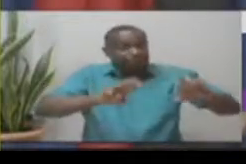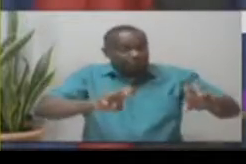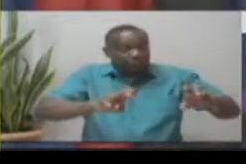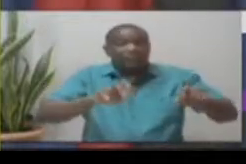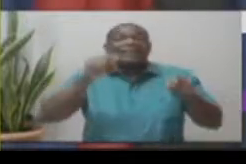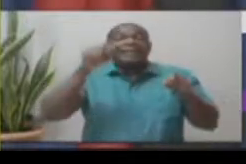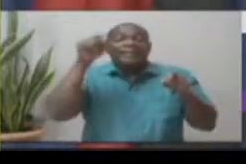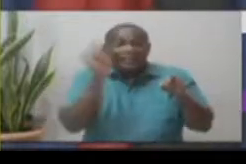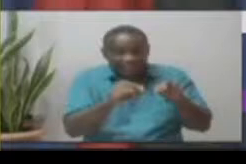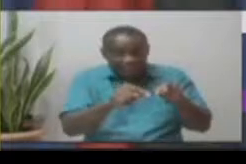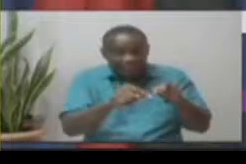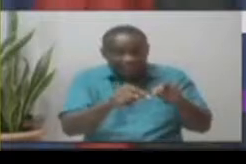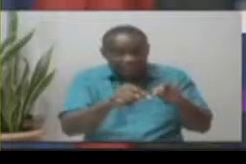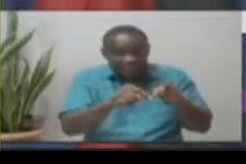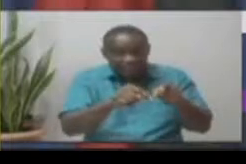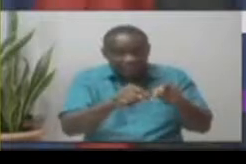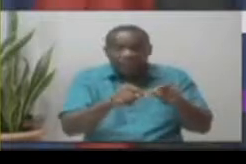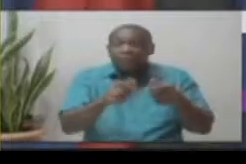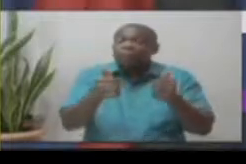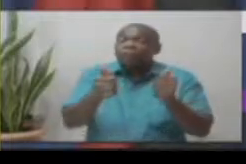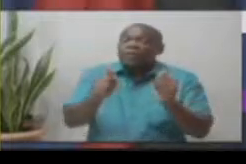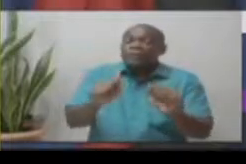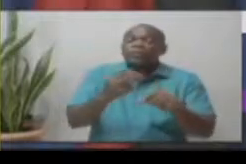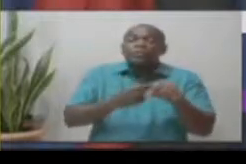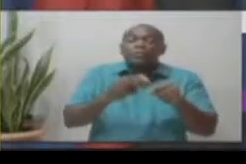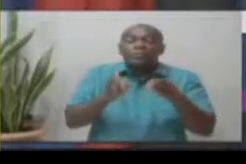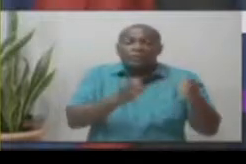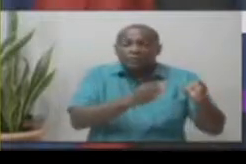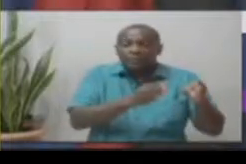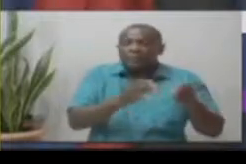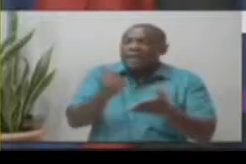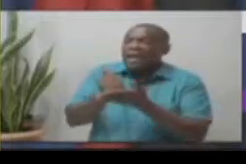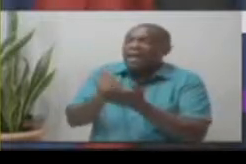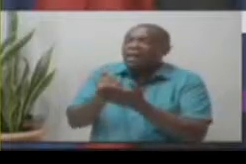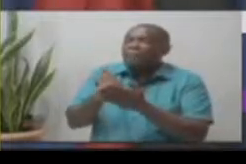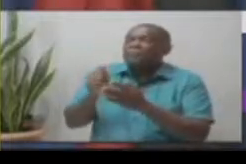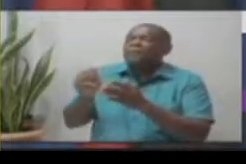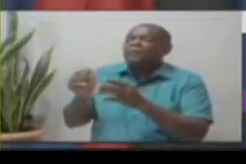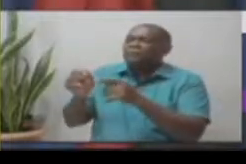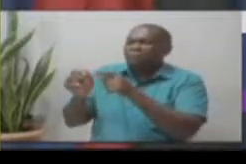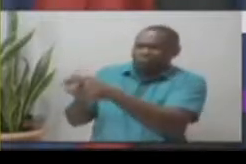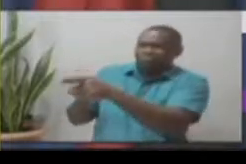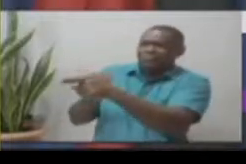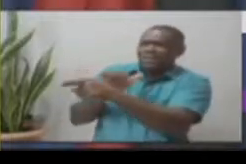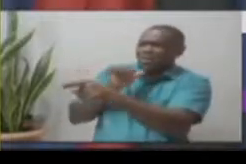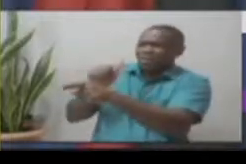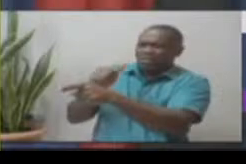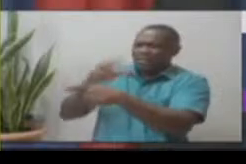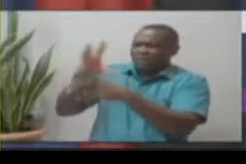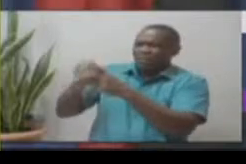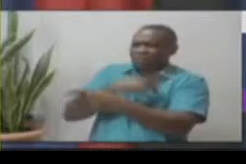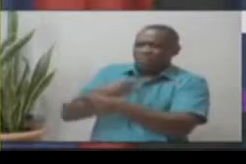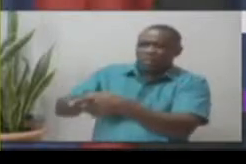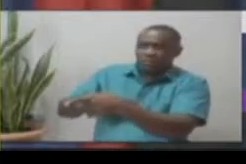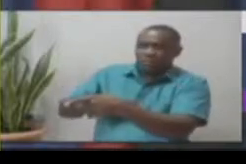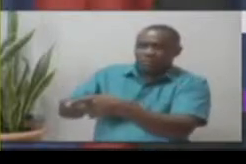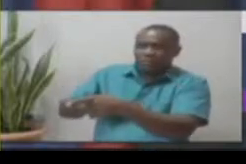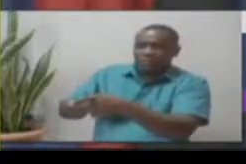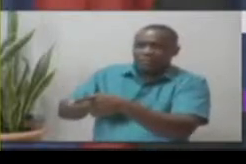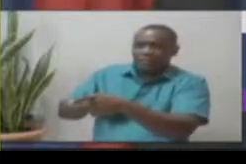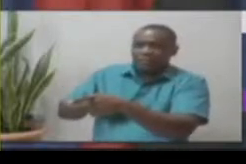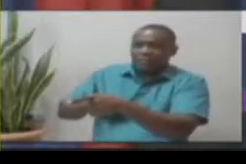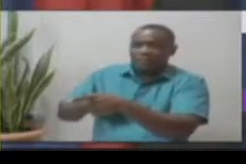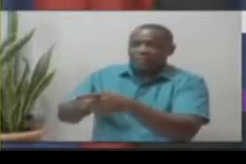getting a vehicle and escaping $1 million in exemption. That came up in the